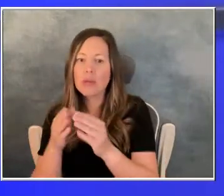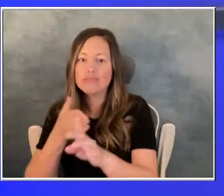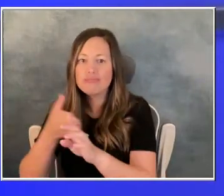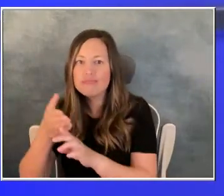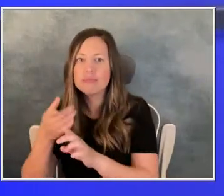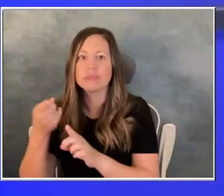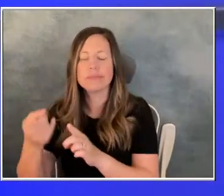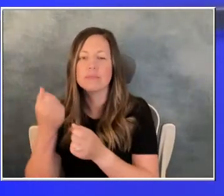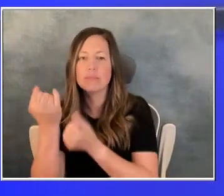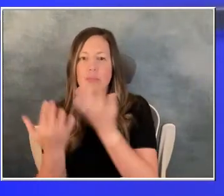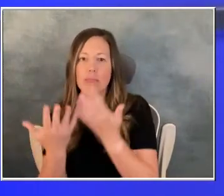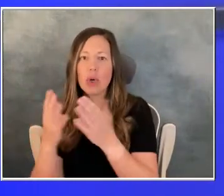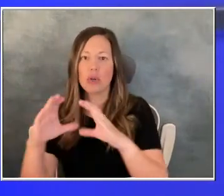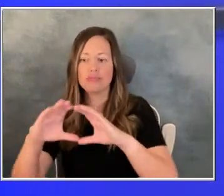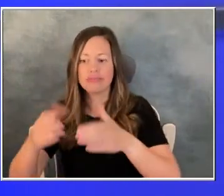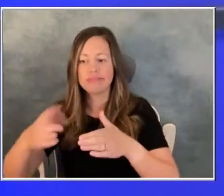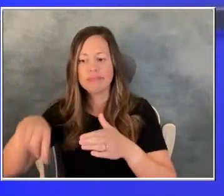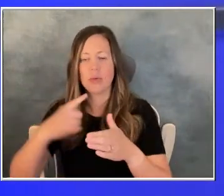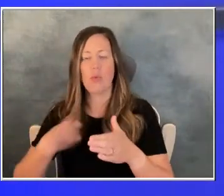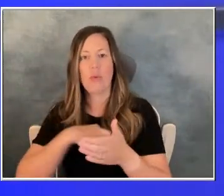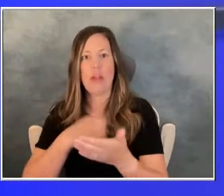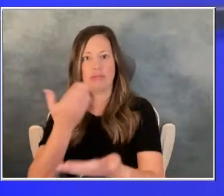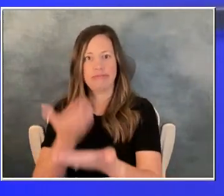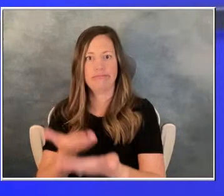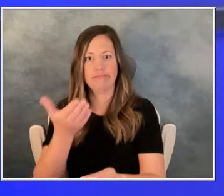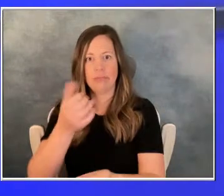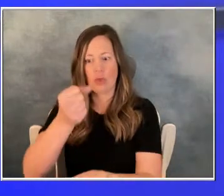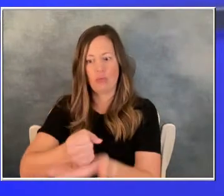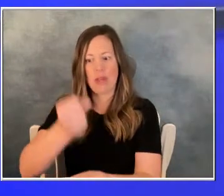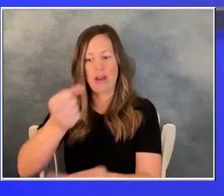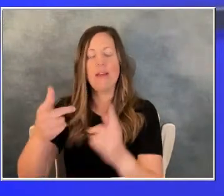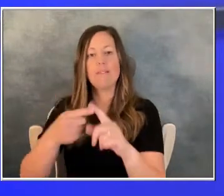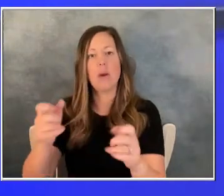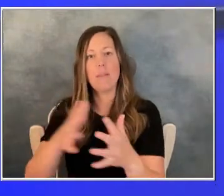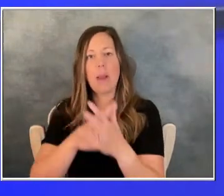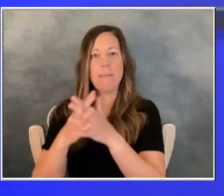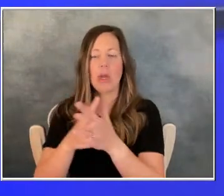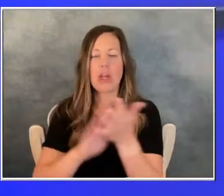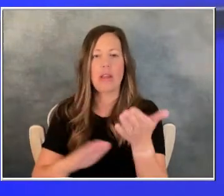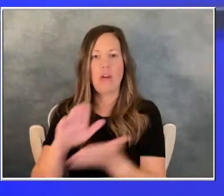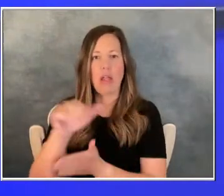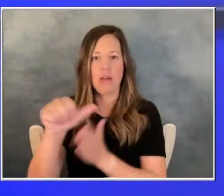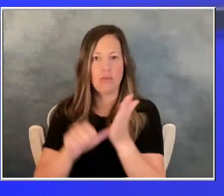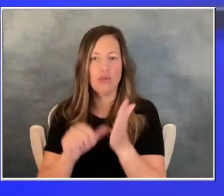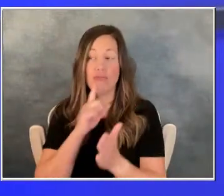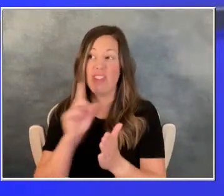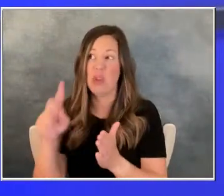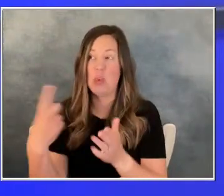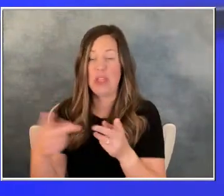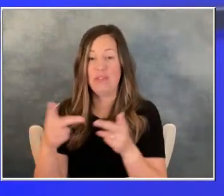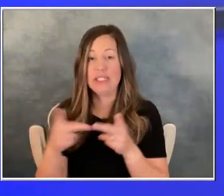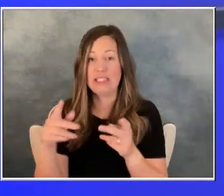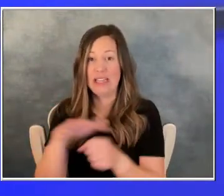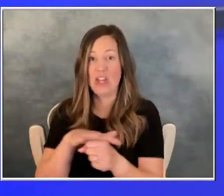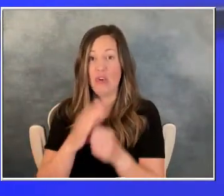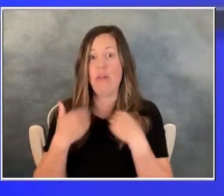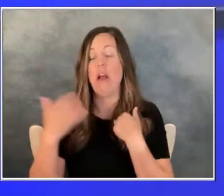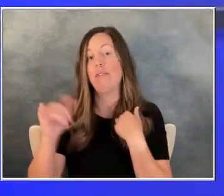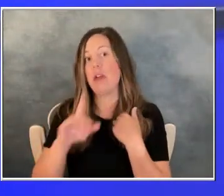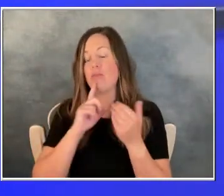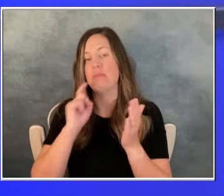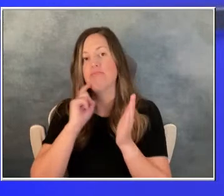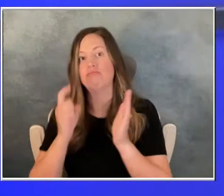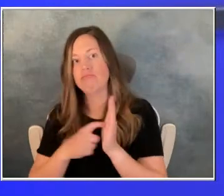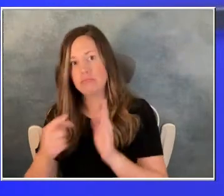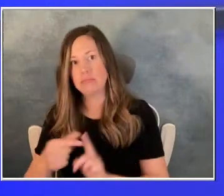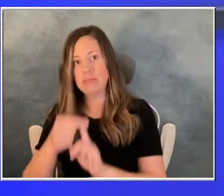by American Burn Association and American College of Surgeons, kind of only facility in the area to have that distinguished kind